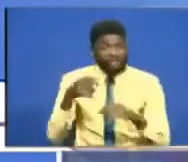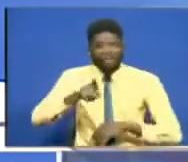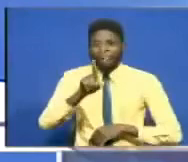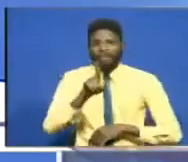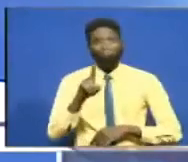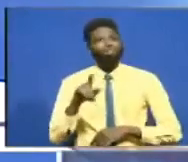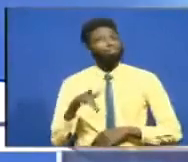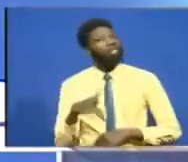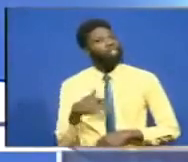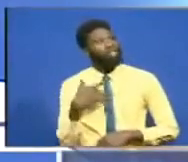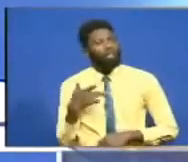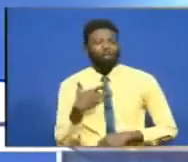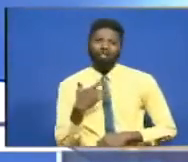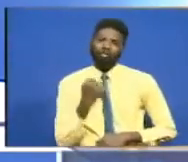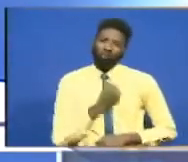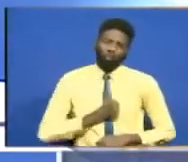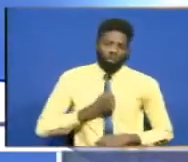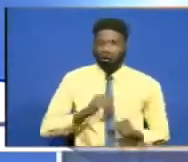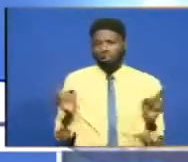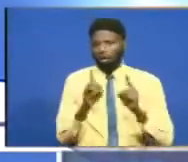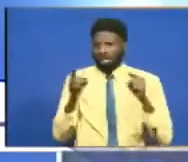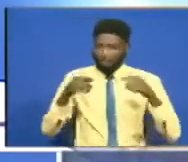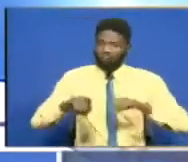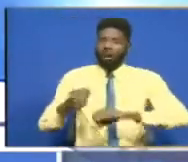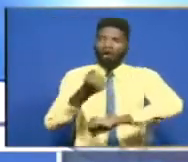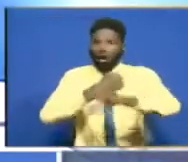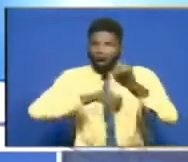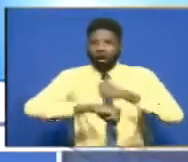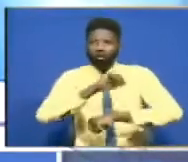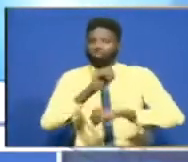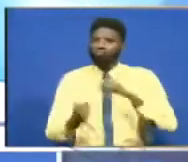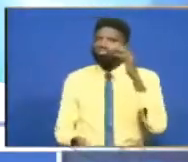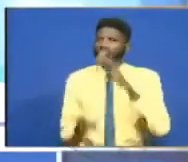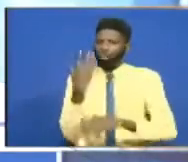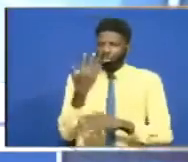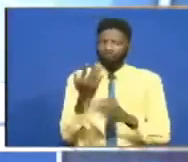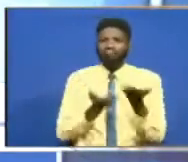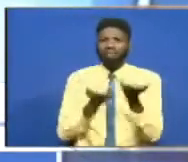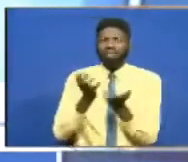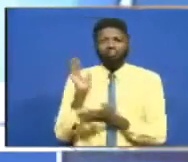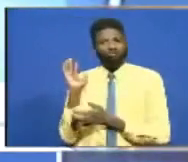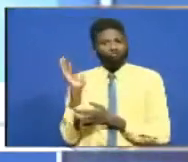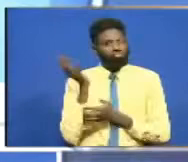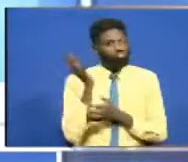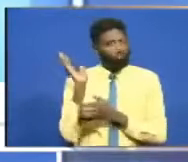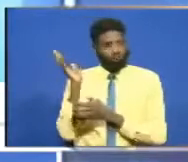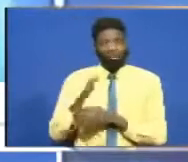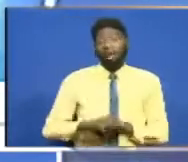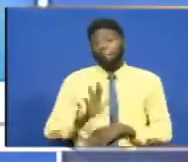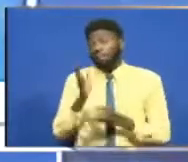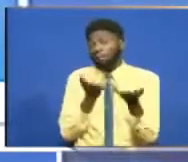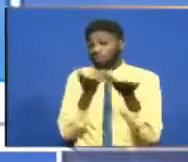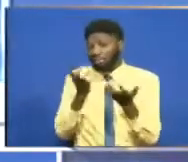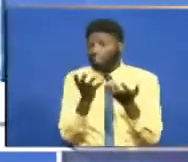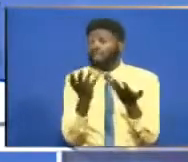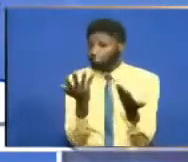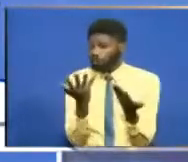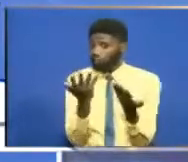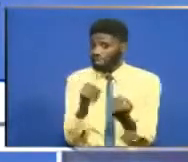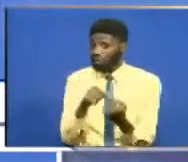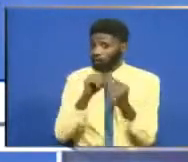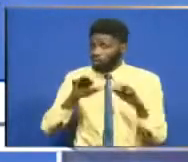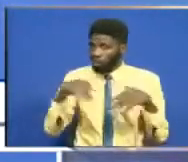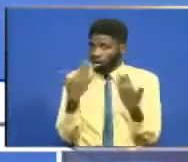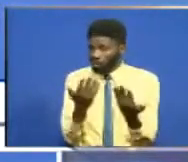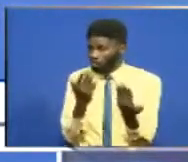their misfortunes, would take the initiative to earn a living through hawking. What is unique about their trade? Well, Emily